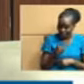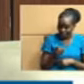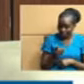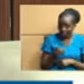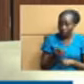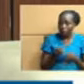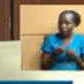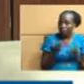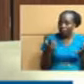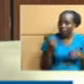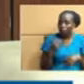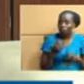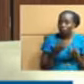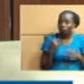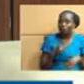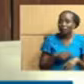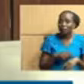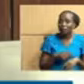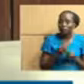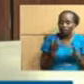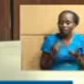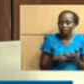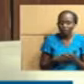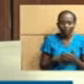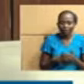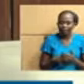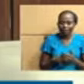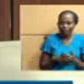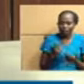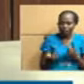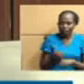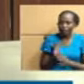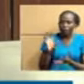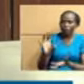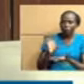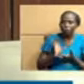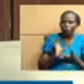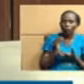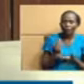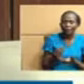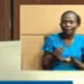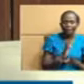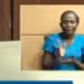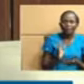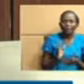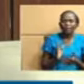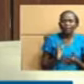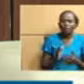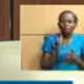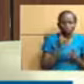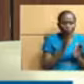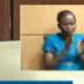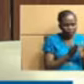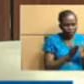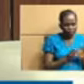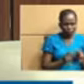most of them are not used to getting bumper money. They are used to money that is phased. That